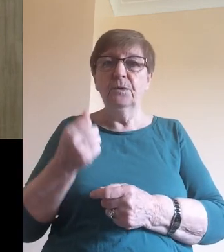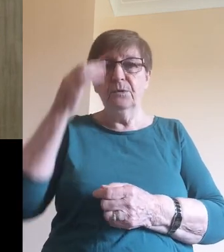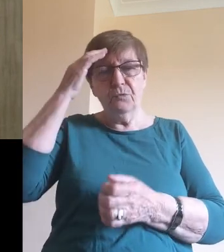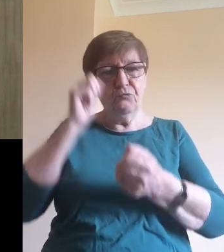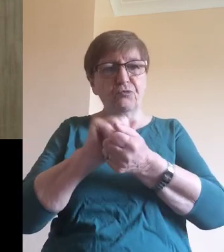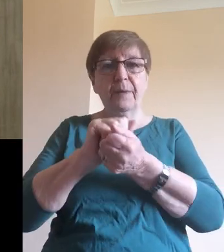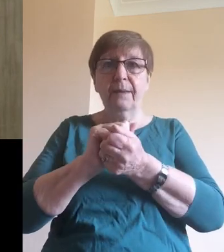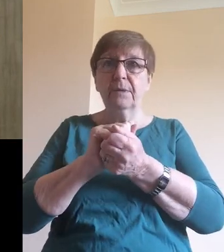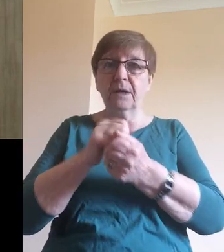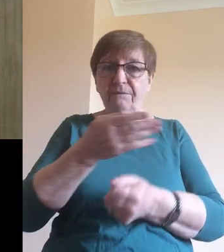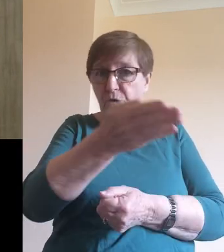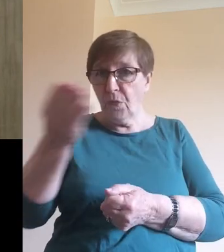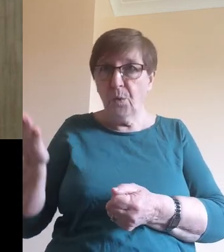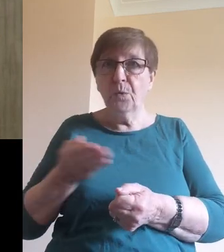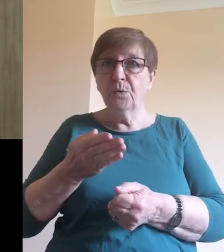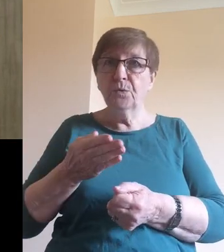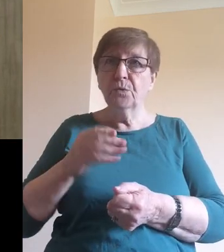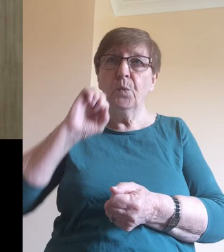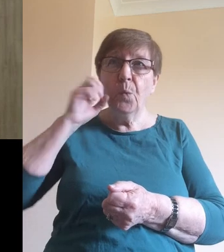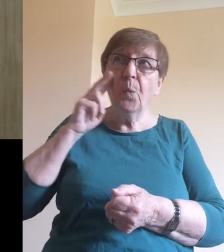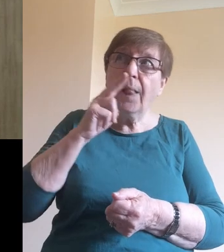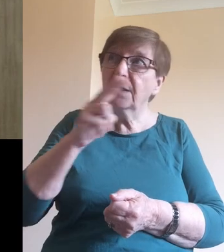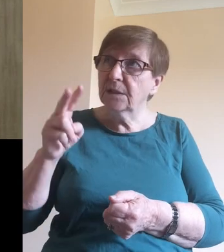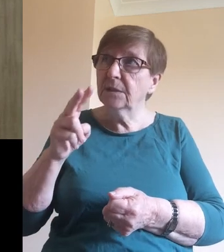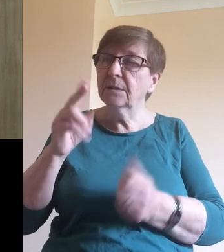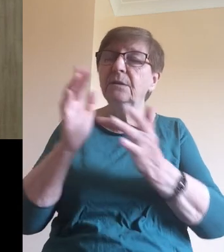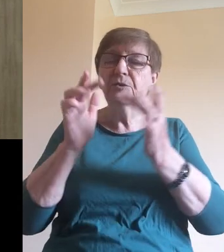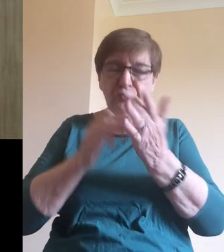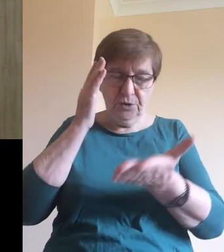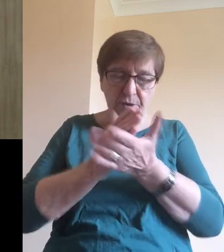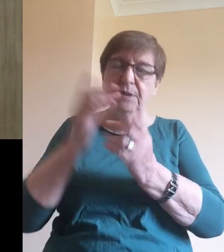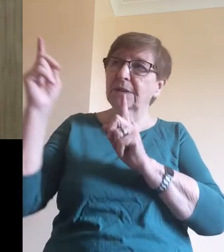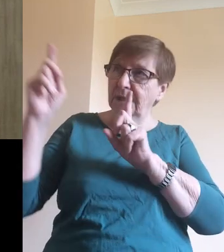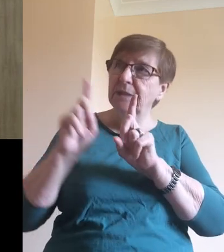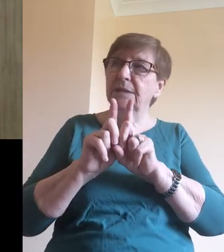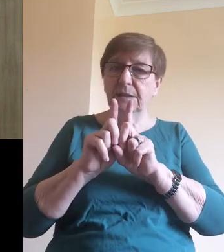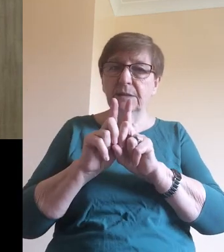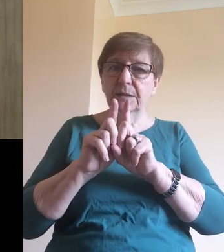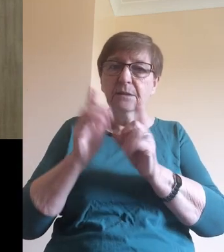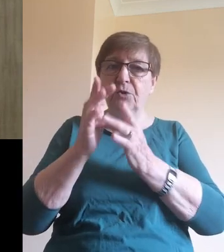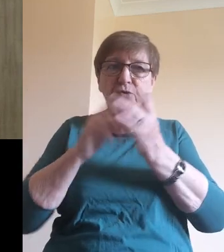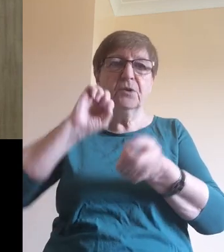remembering that for those who seek, he is near, he